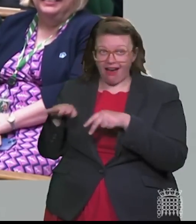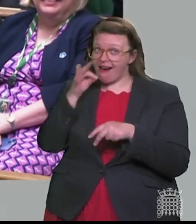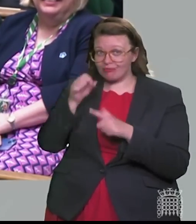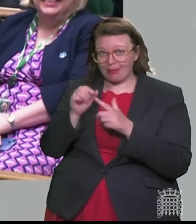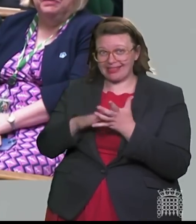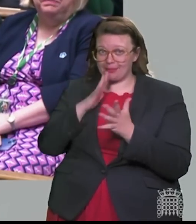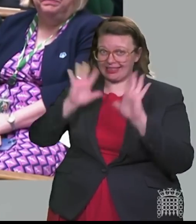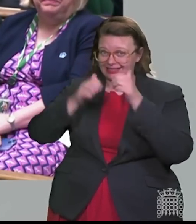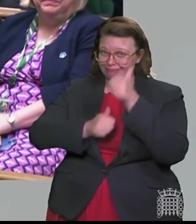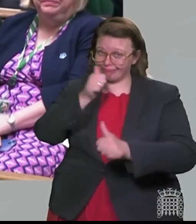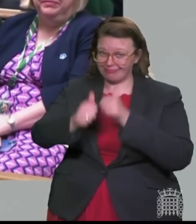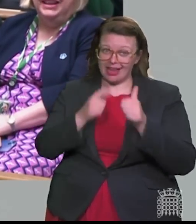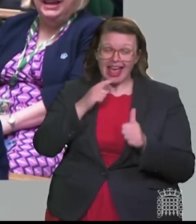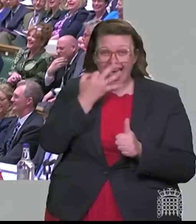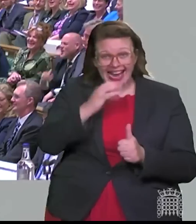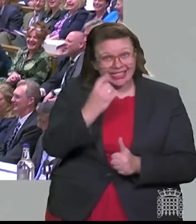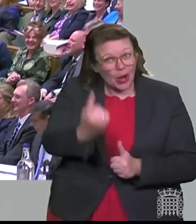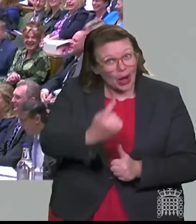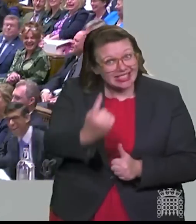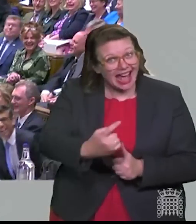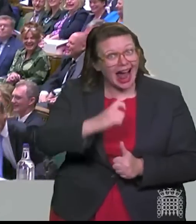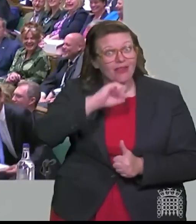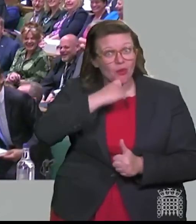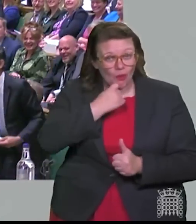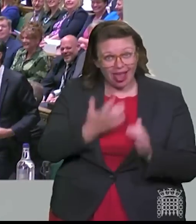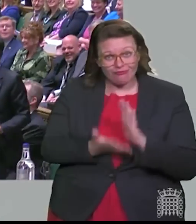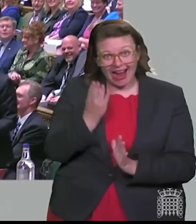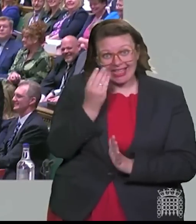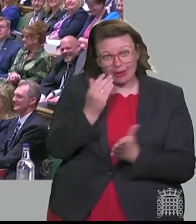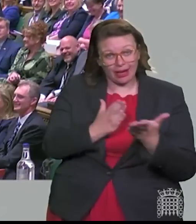she takes to the skies this Saturday?